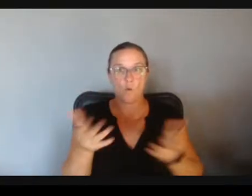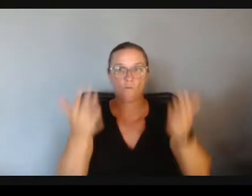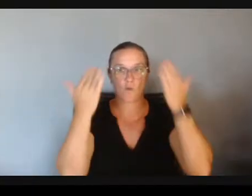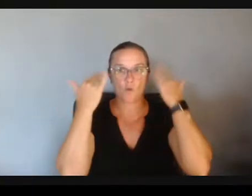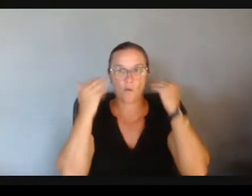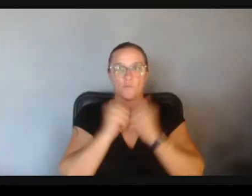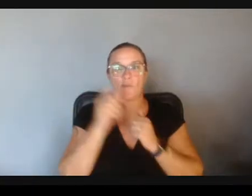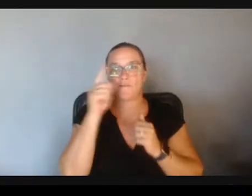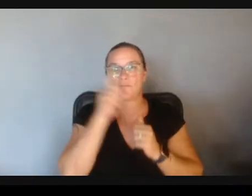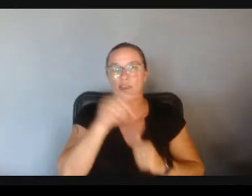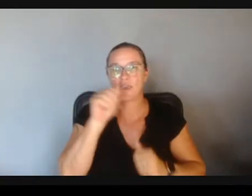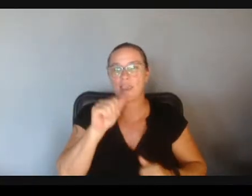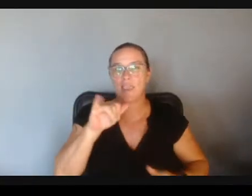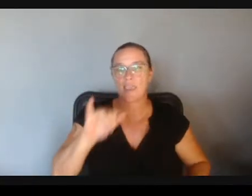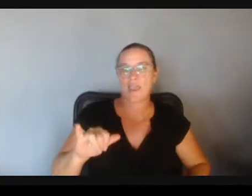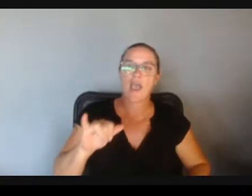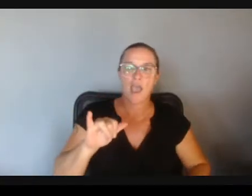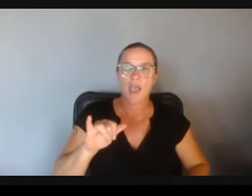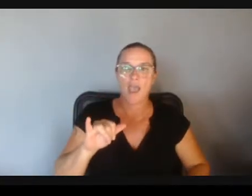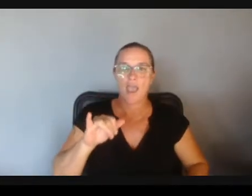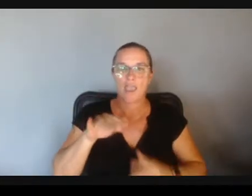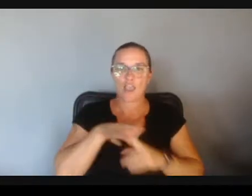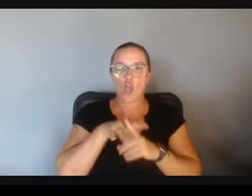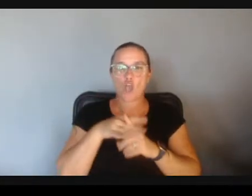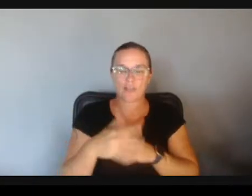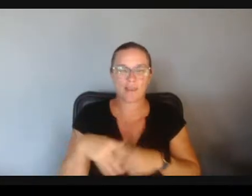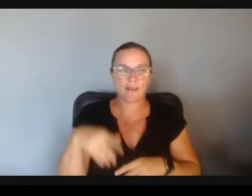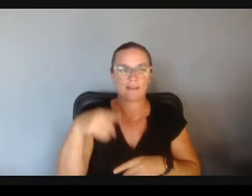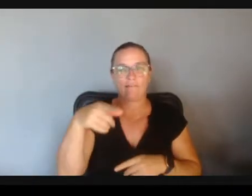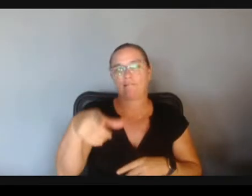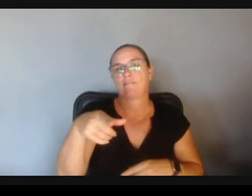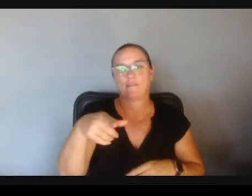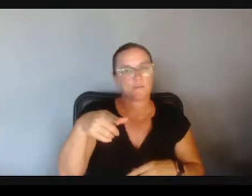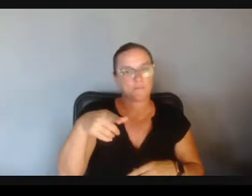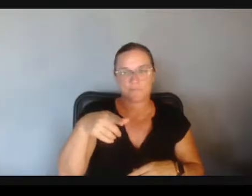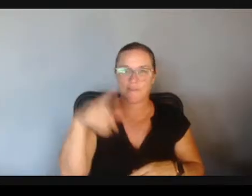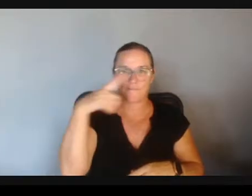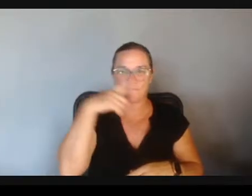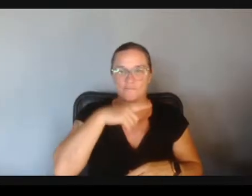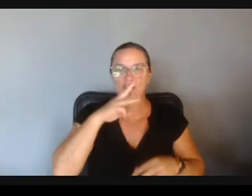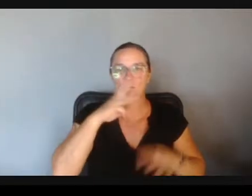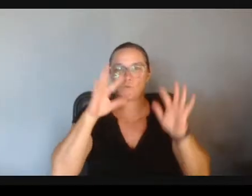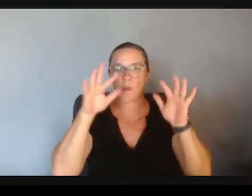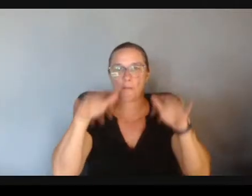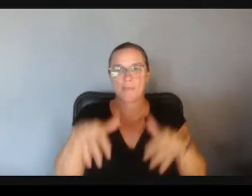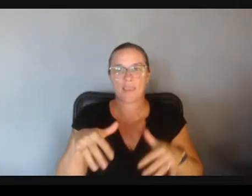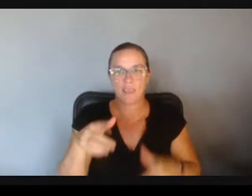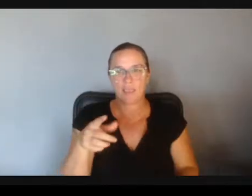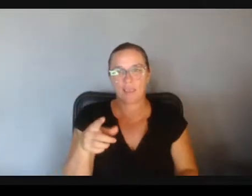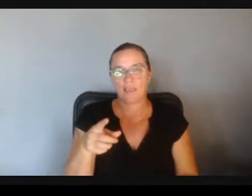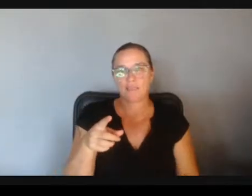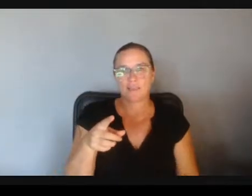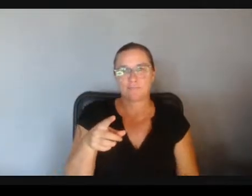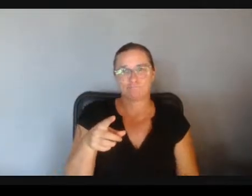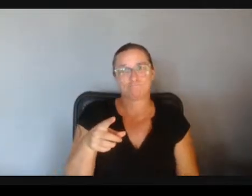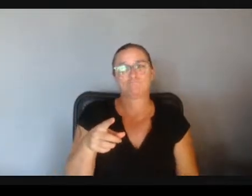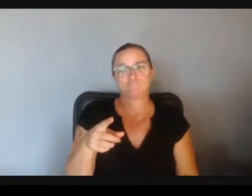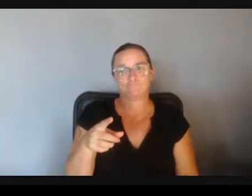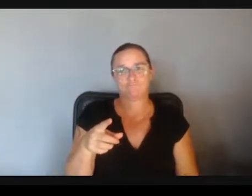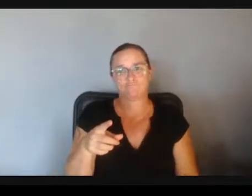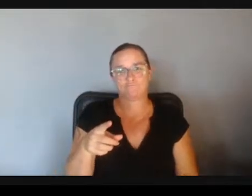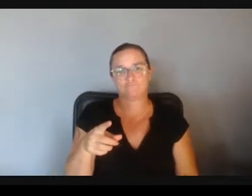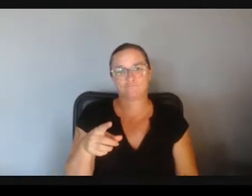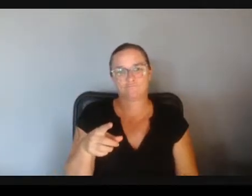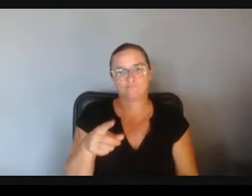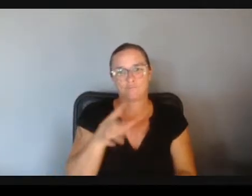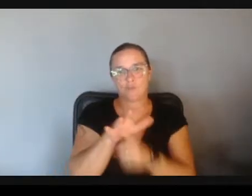fake AI generated content showing fake tsunamis. This was quite prominent when